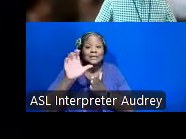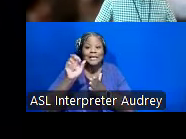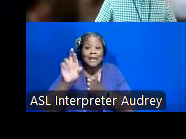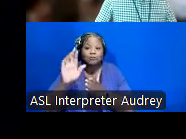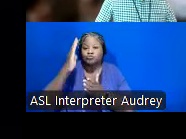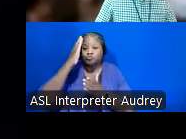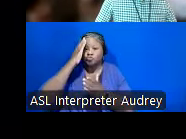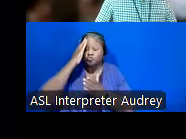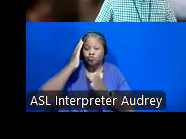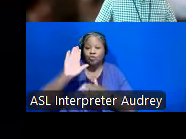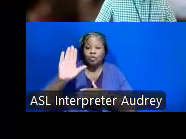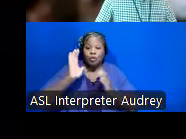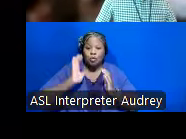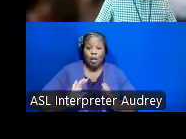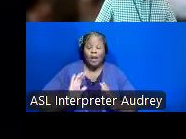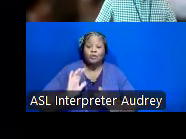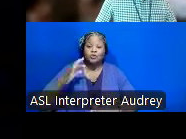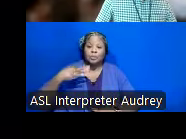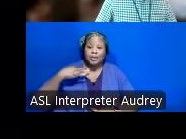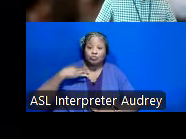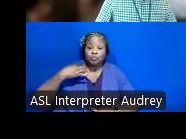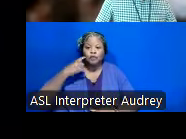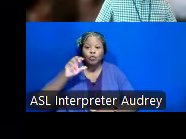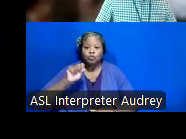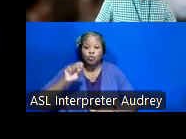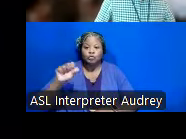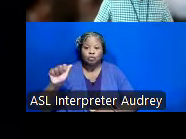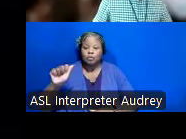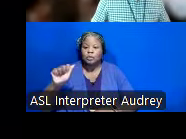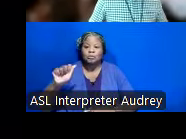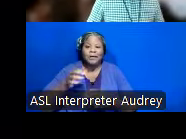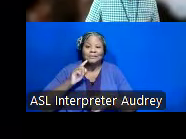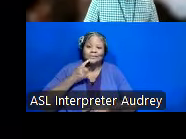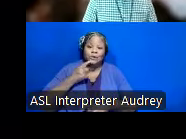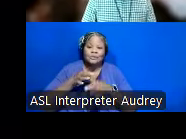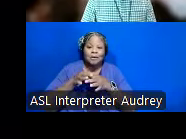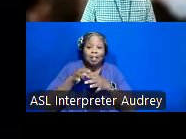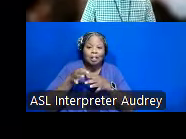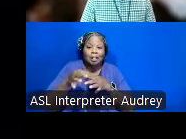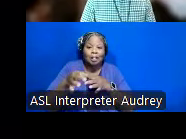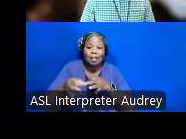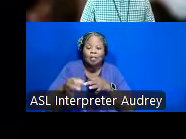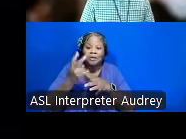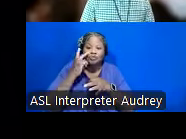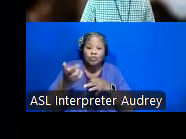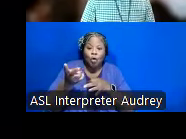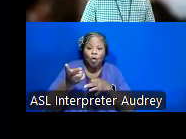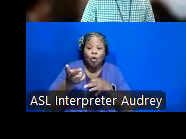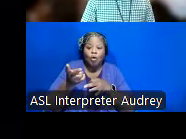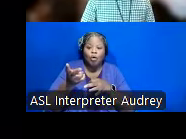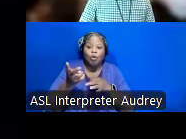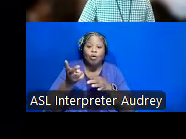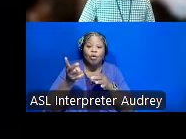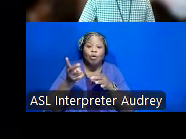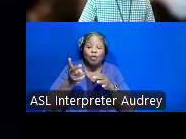eligible for Social Security benefits, but were so seriously delayed in getting them that they saw